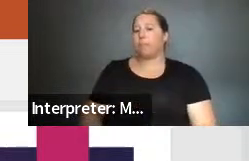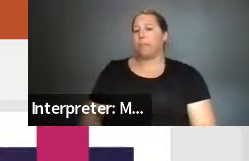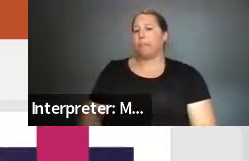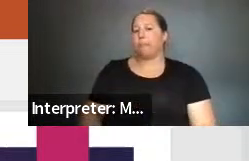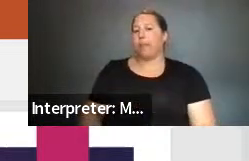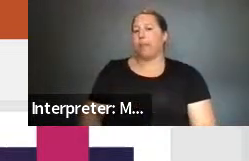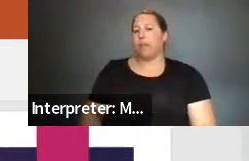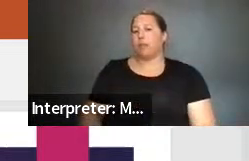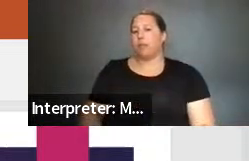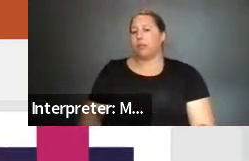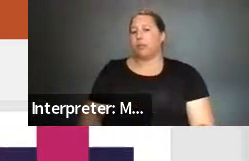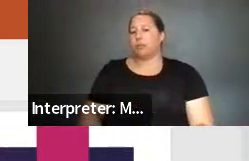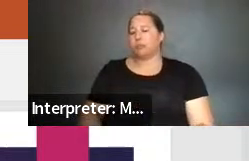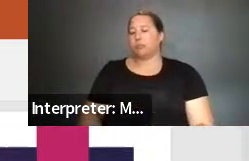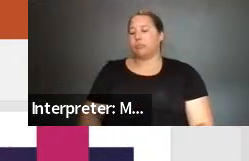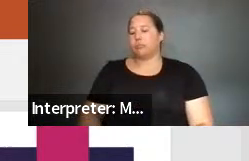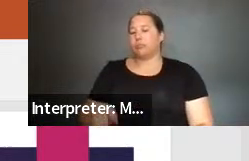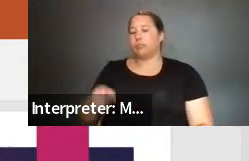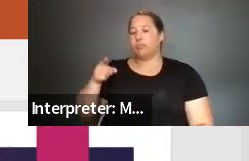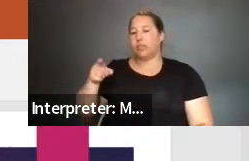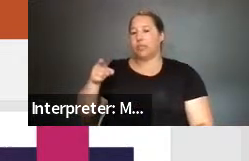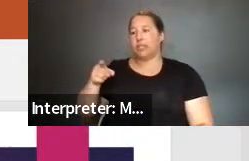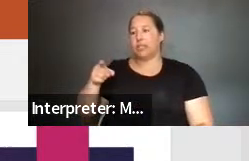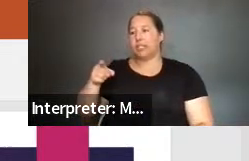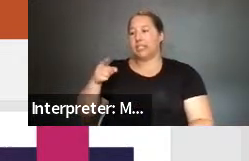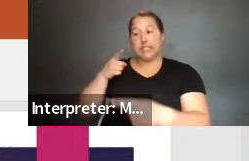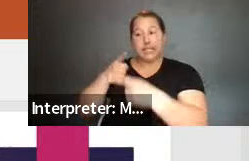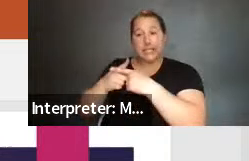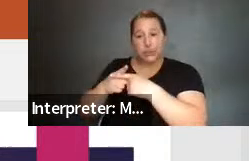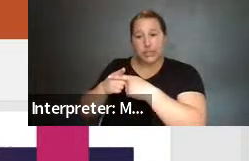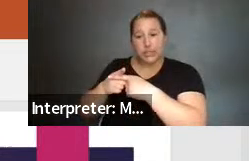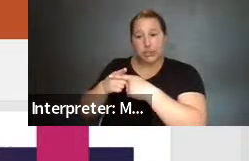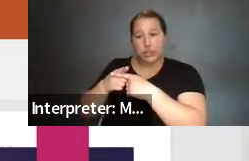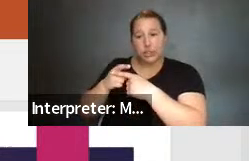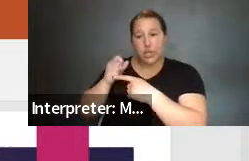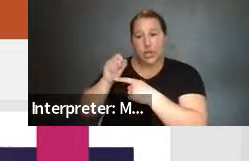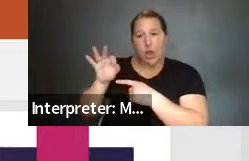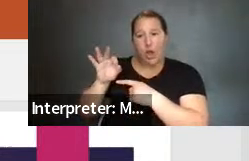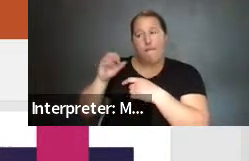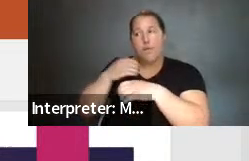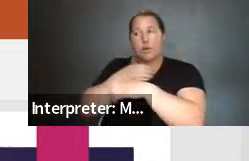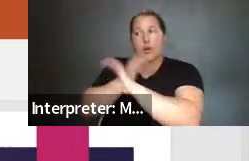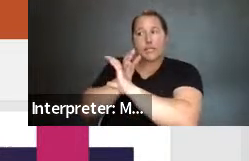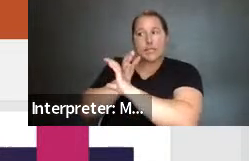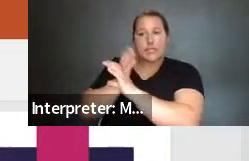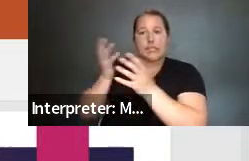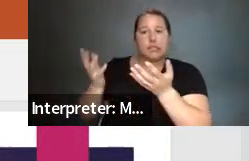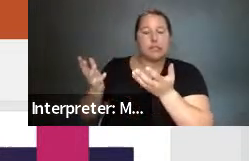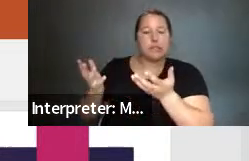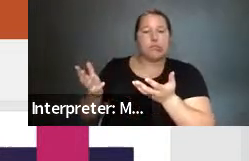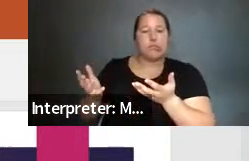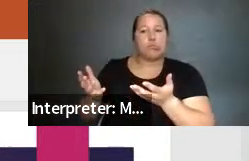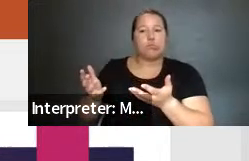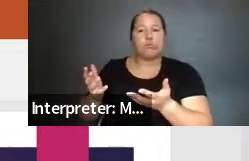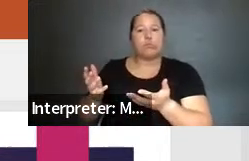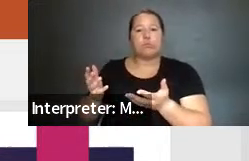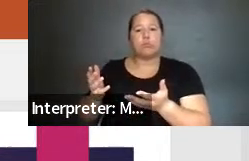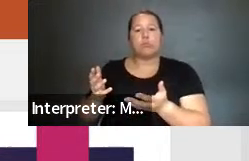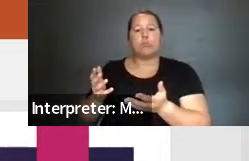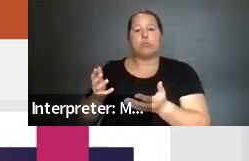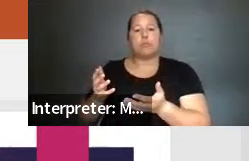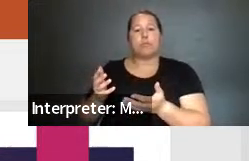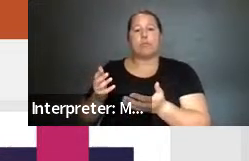these at the intersection of kind of crisis where either, you know, there's